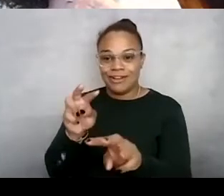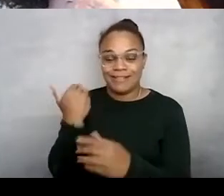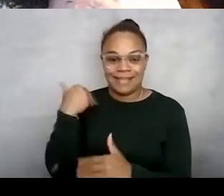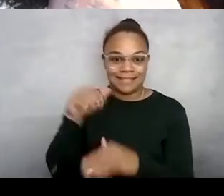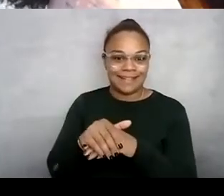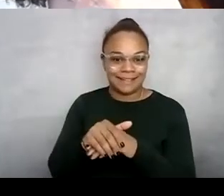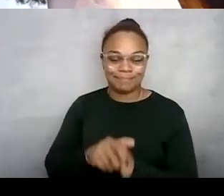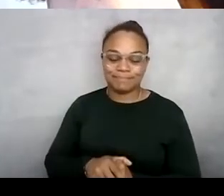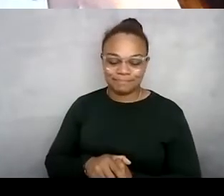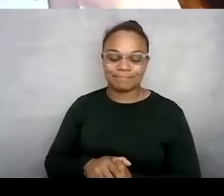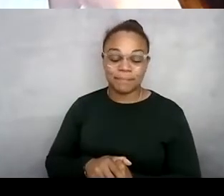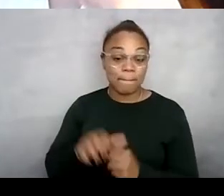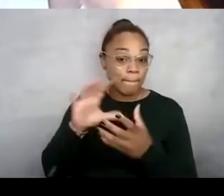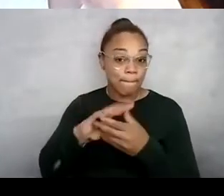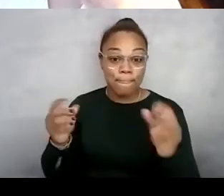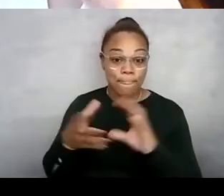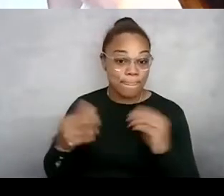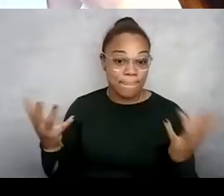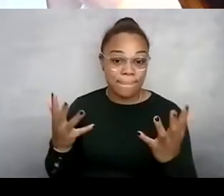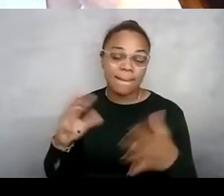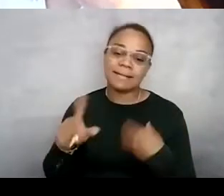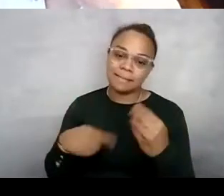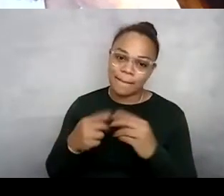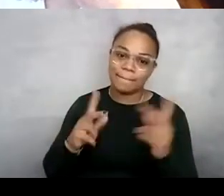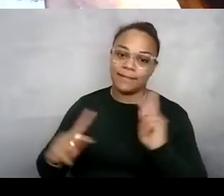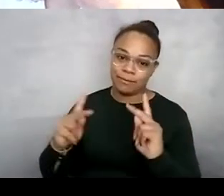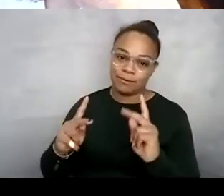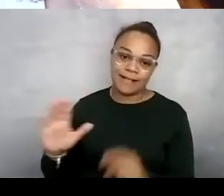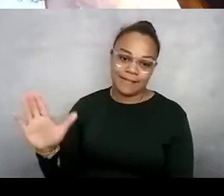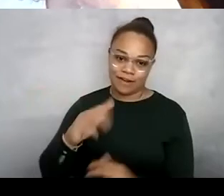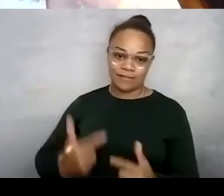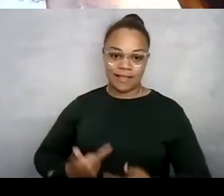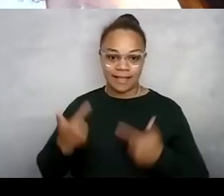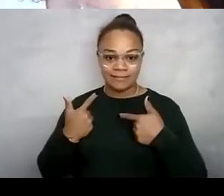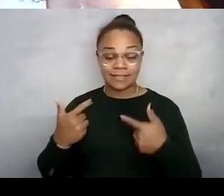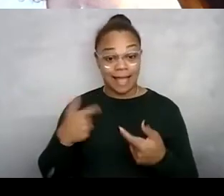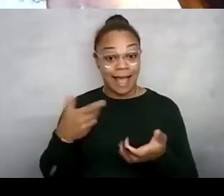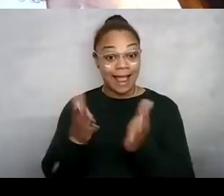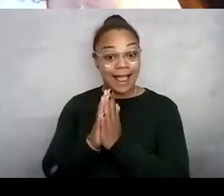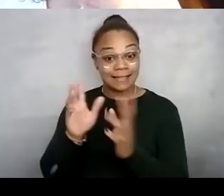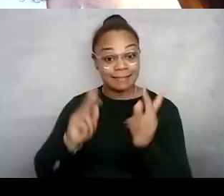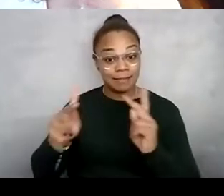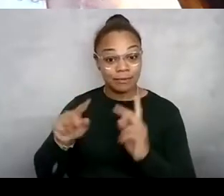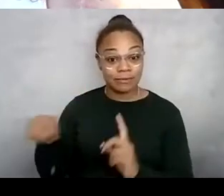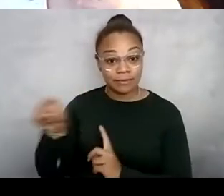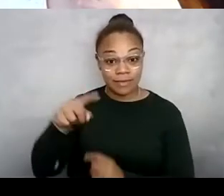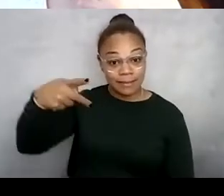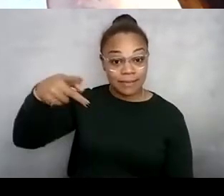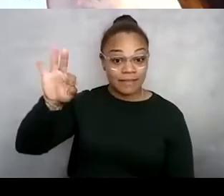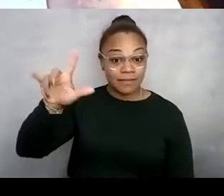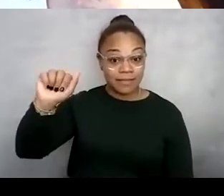The story is about people and their lives. And I ask people in PFLAG to frame their stories in three